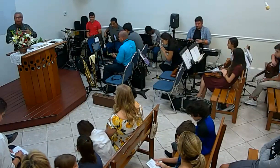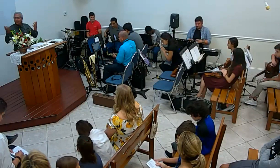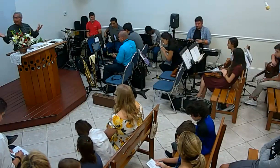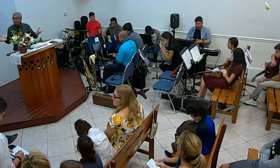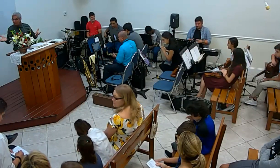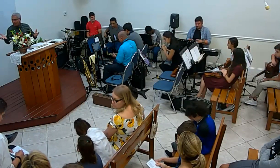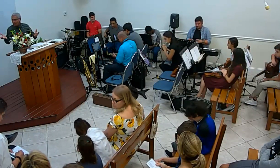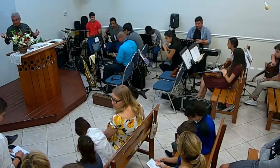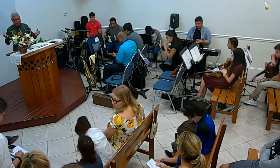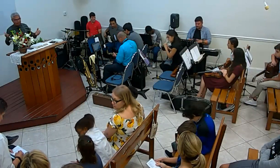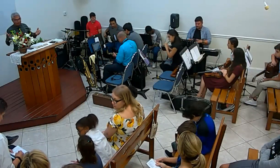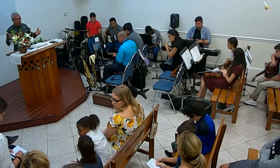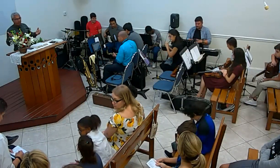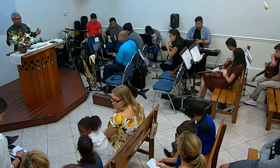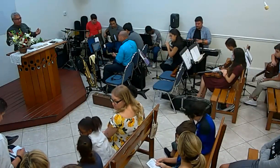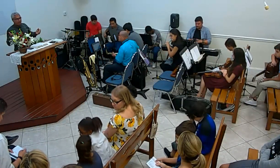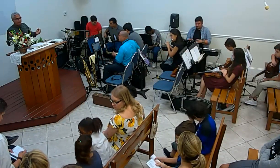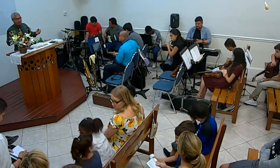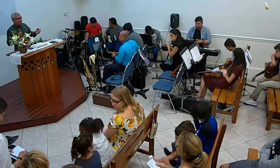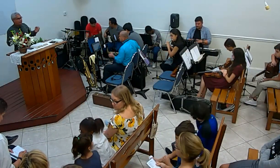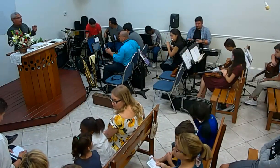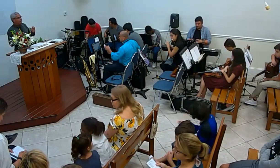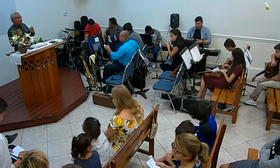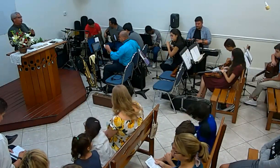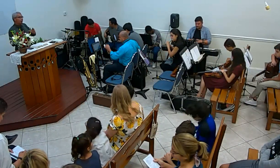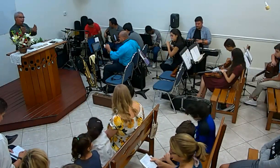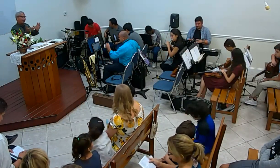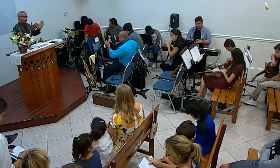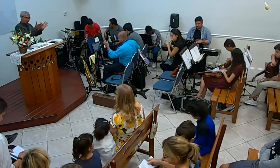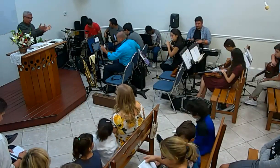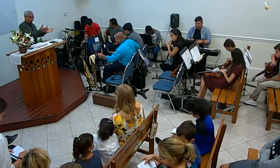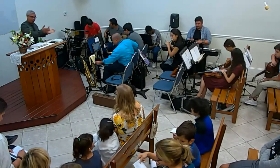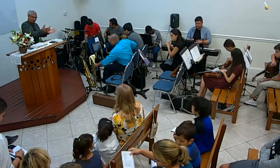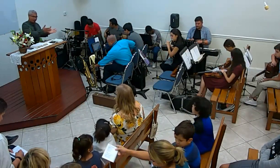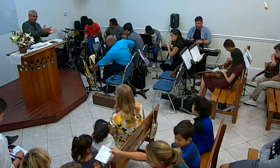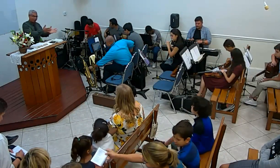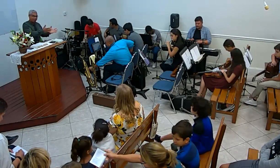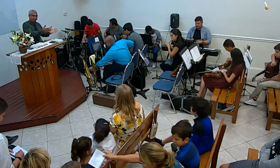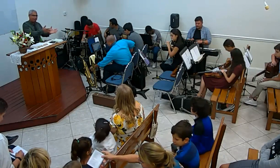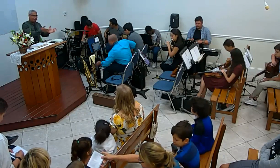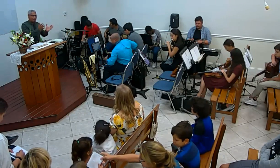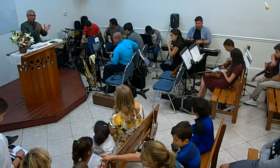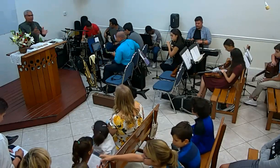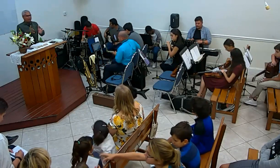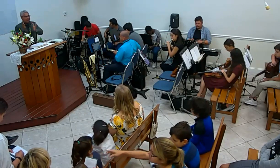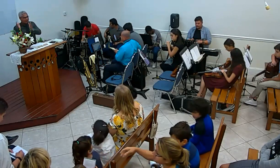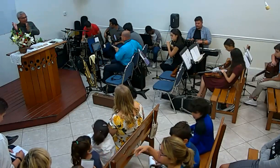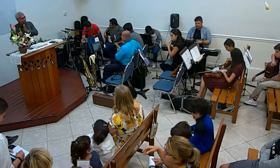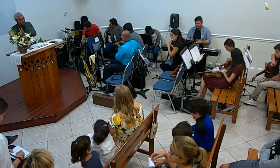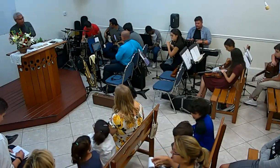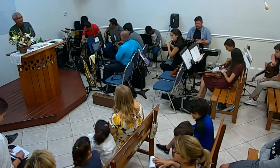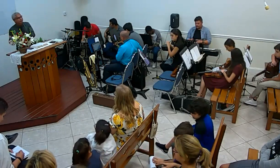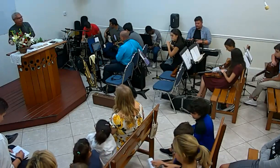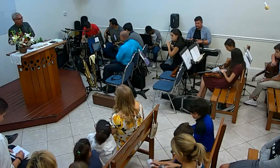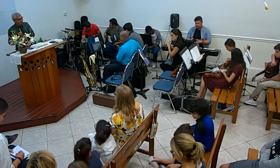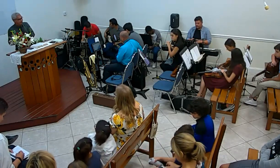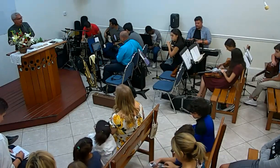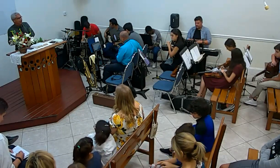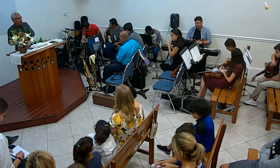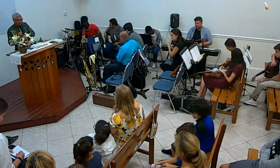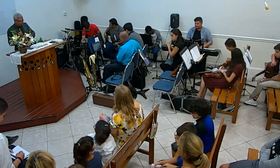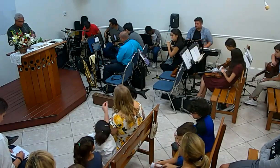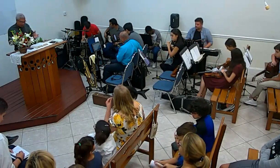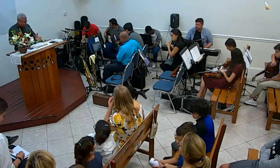them thought that they should earn more. But salvation is not by good deeds, but